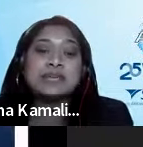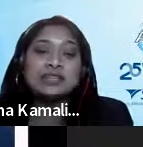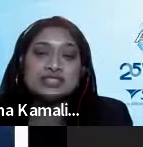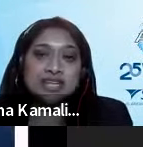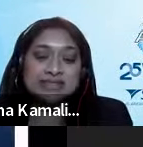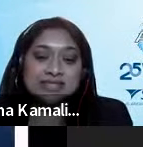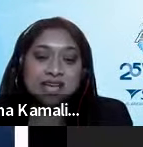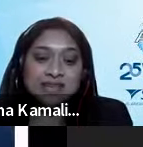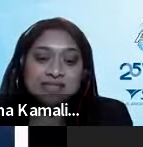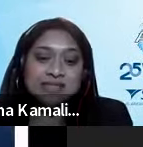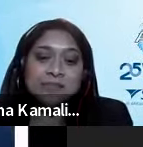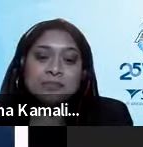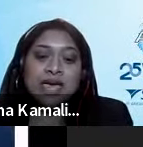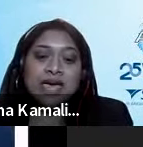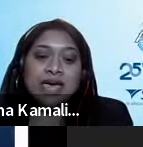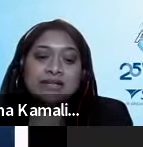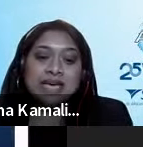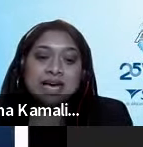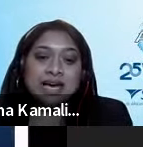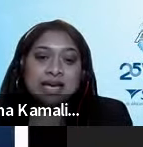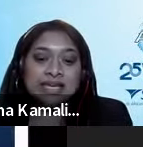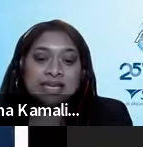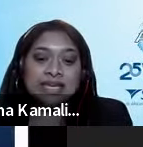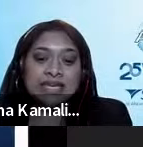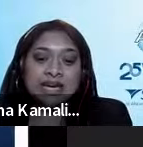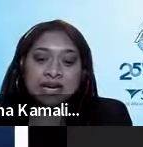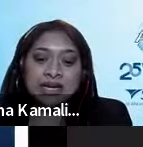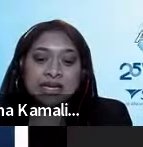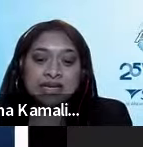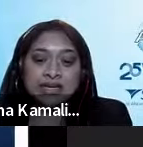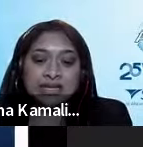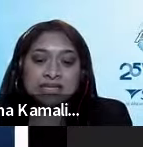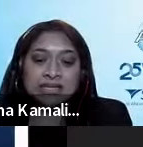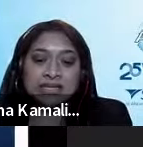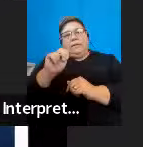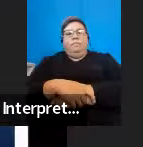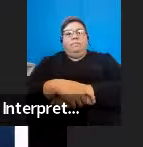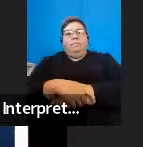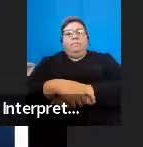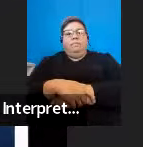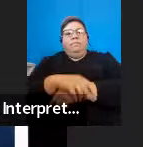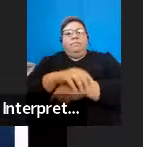a senior manager at SARS, and sorry,